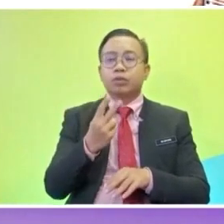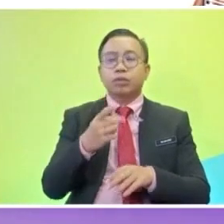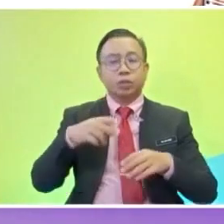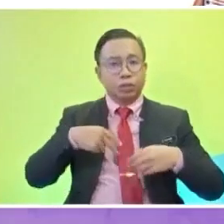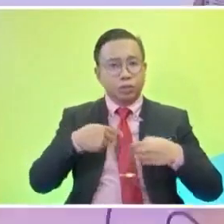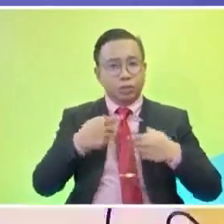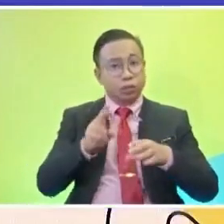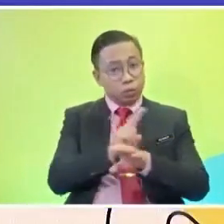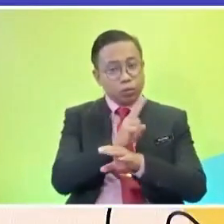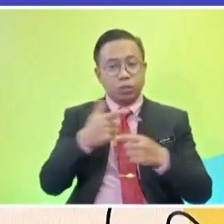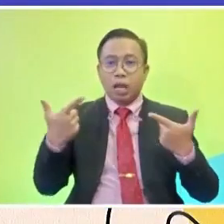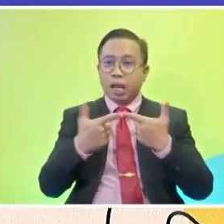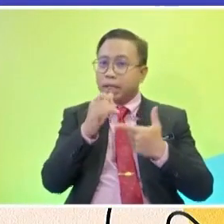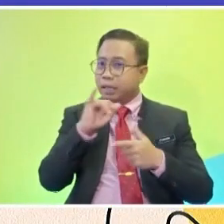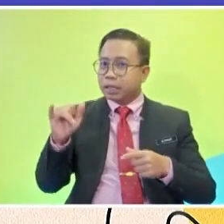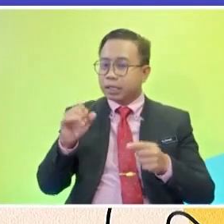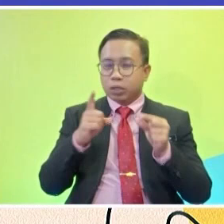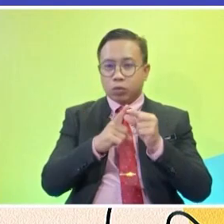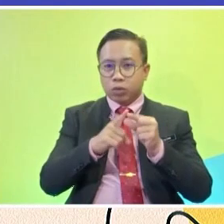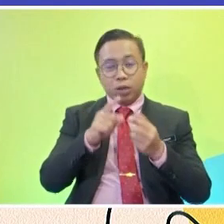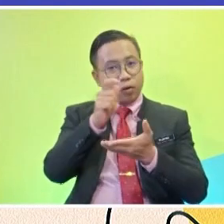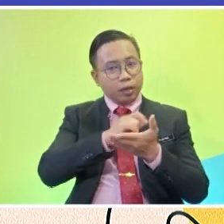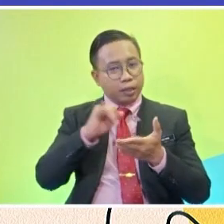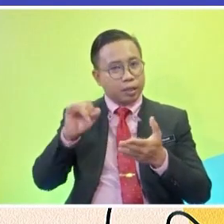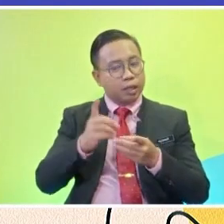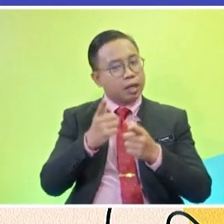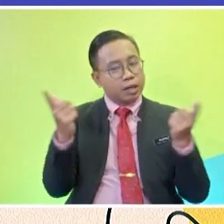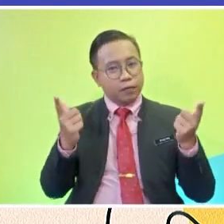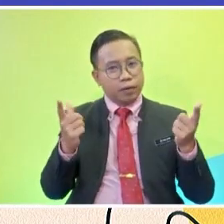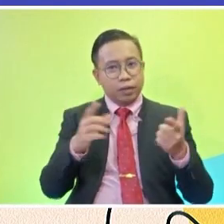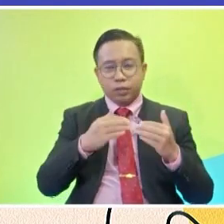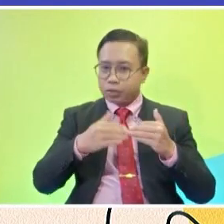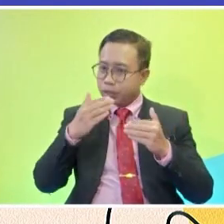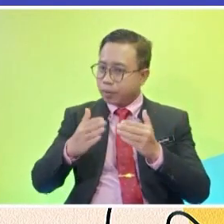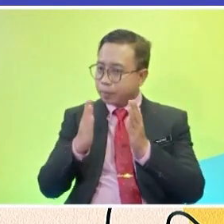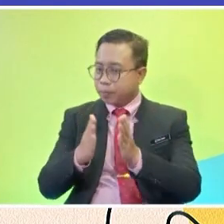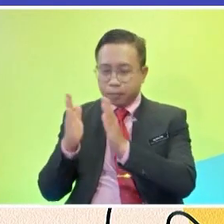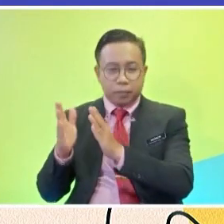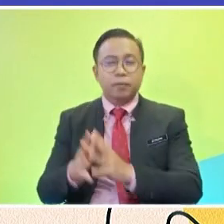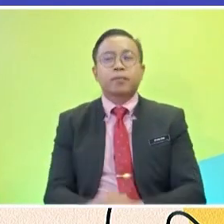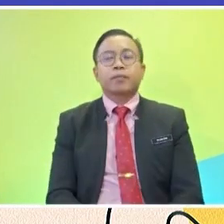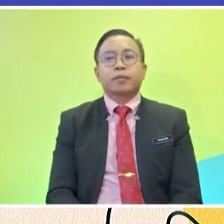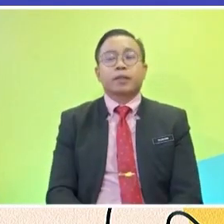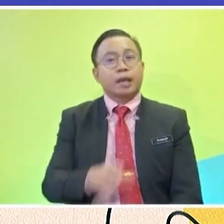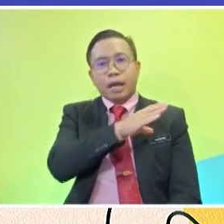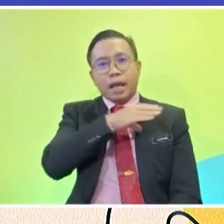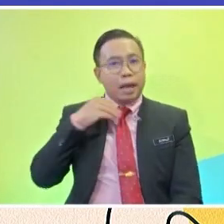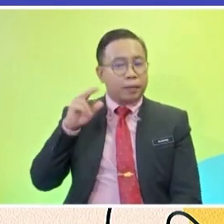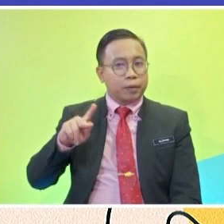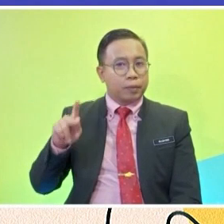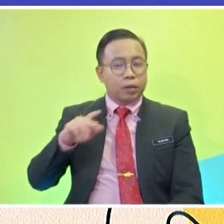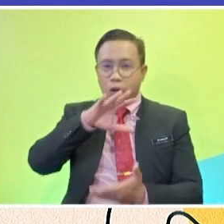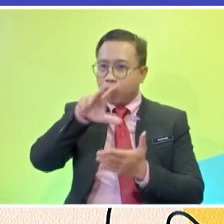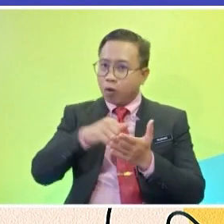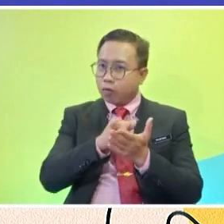use linking words when we are writing the different steps in doing something. Okay, and pupils, for all of